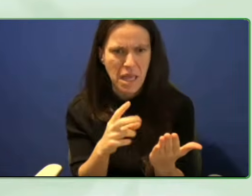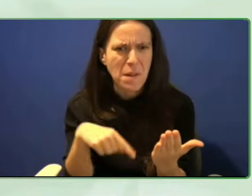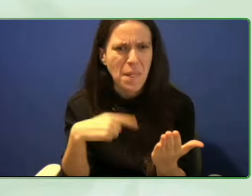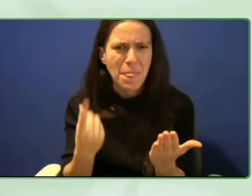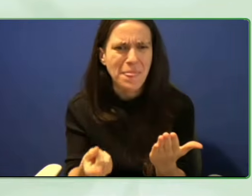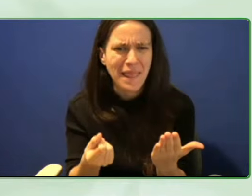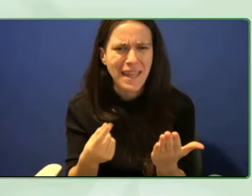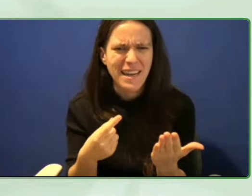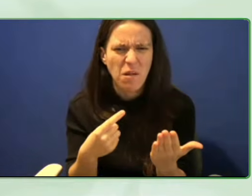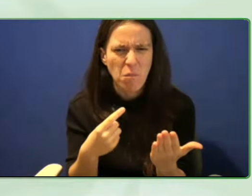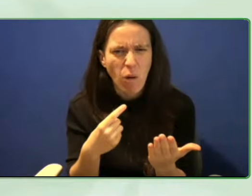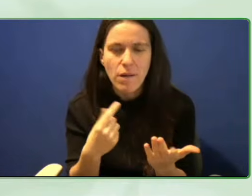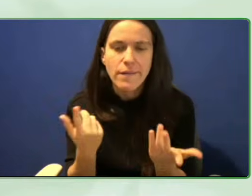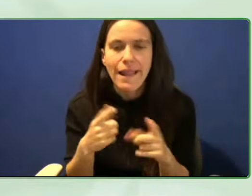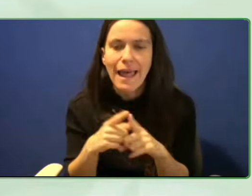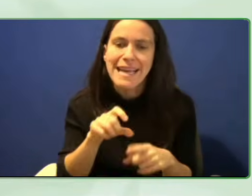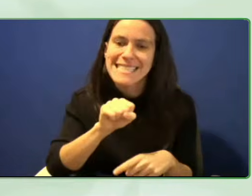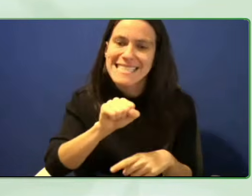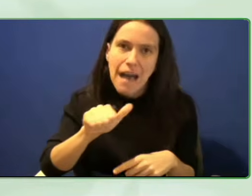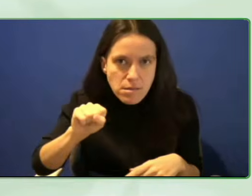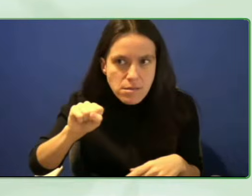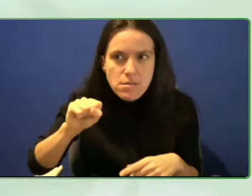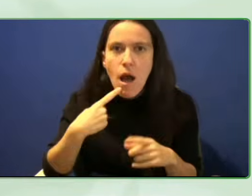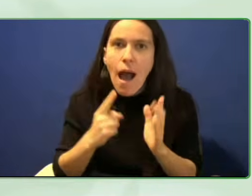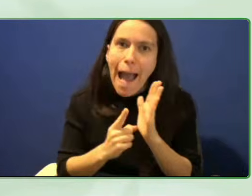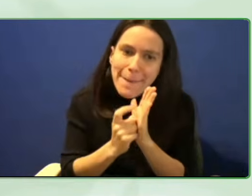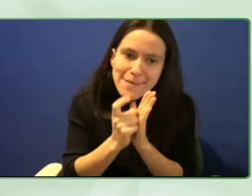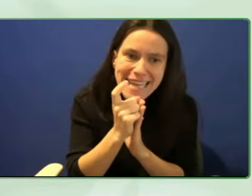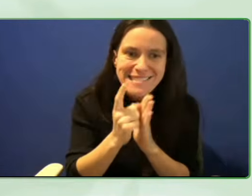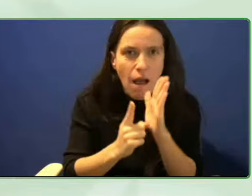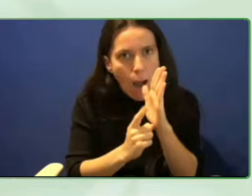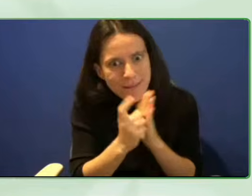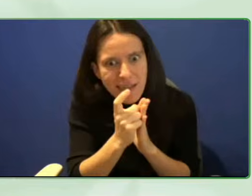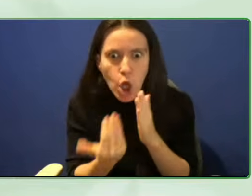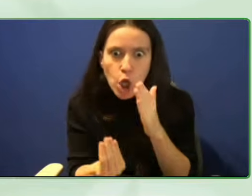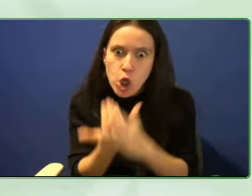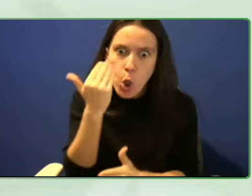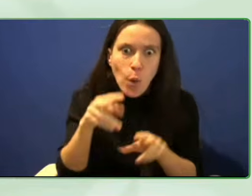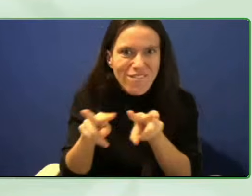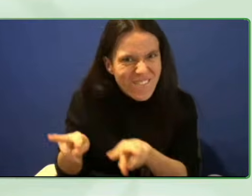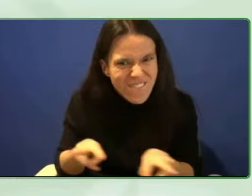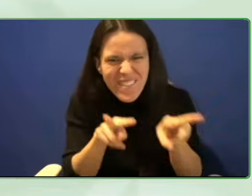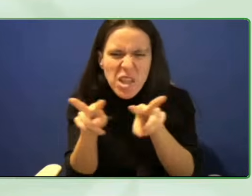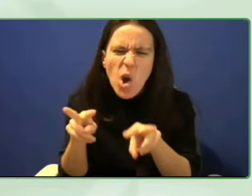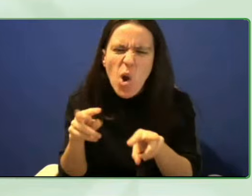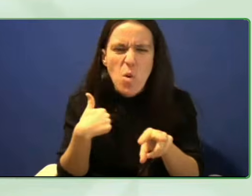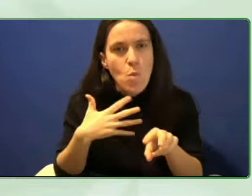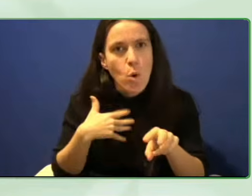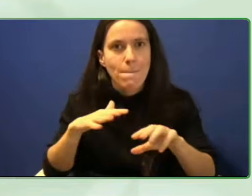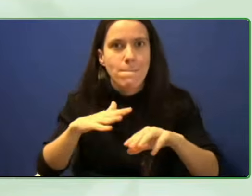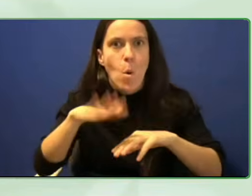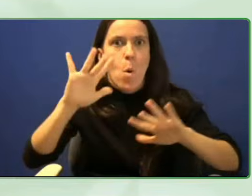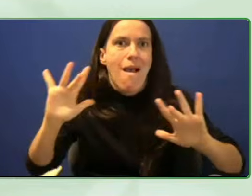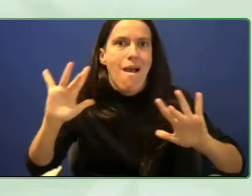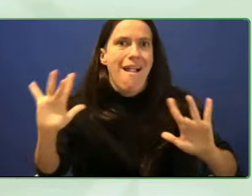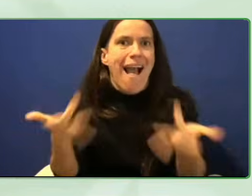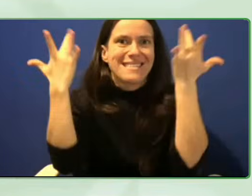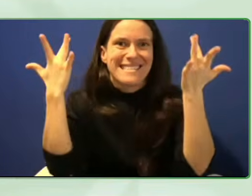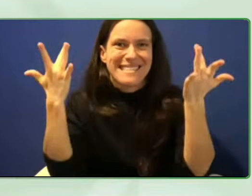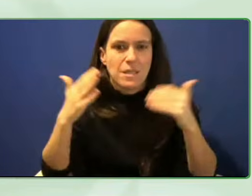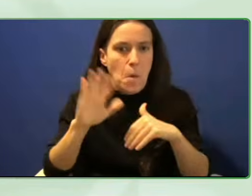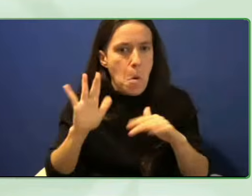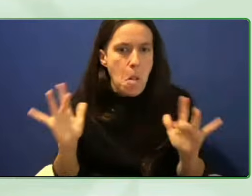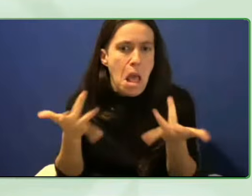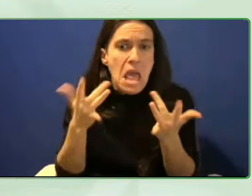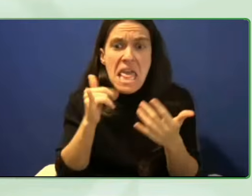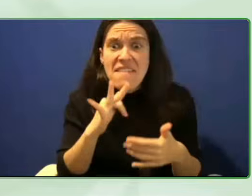where every time they push an update, they just push a new video. So trying to keep things as light as possible. If you're still stuck, you can then book time, but